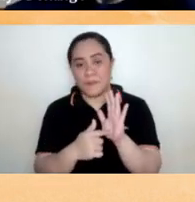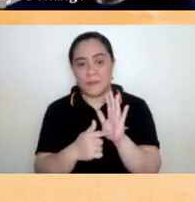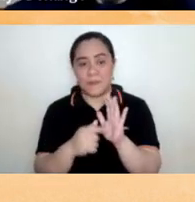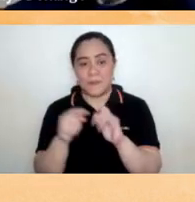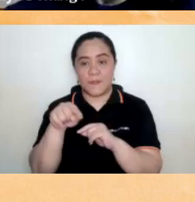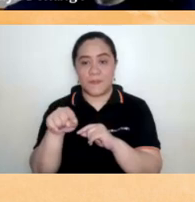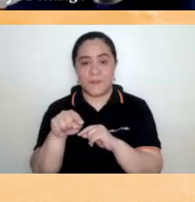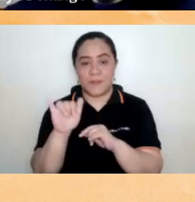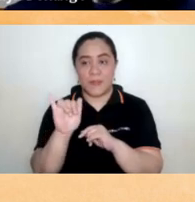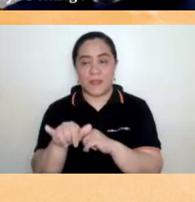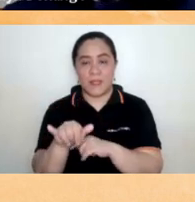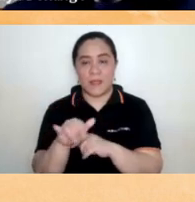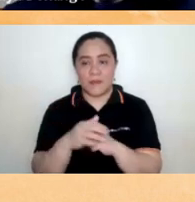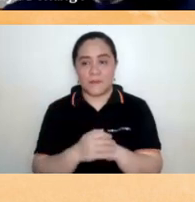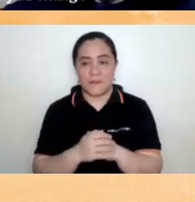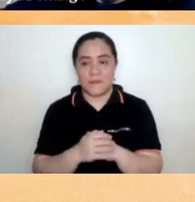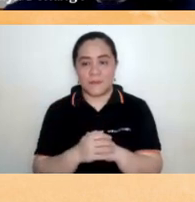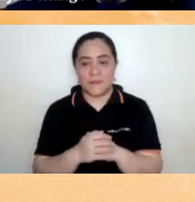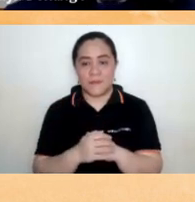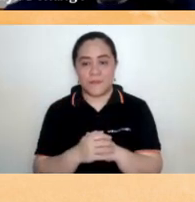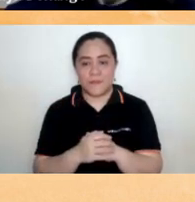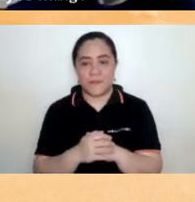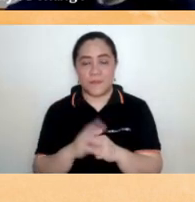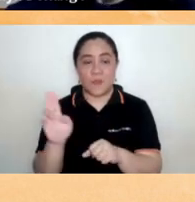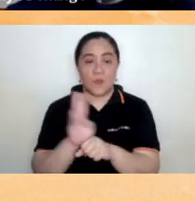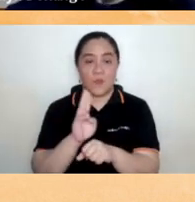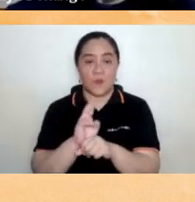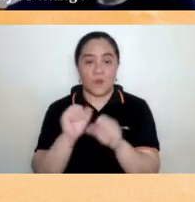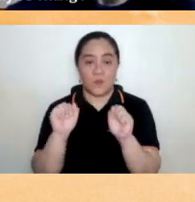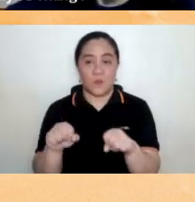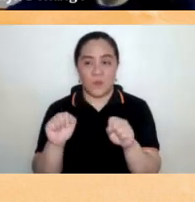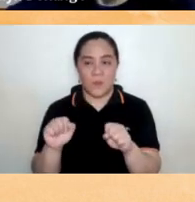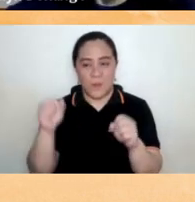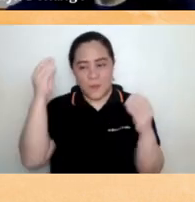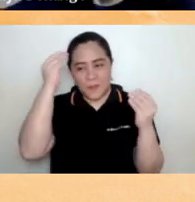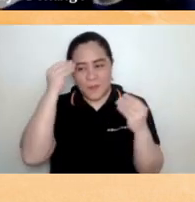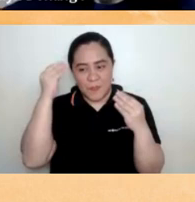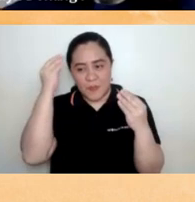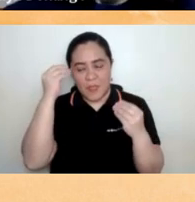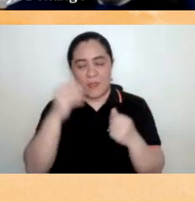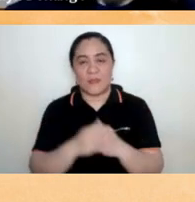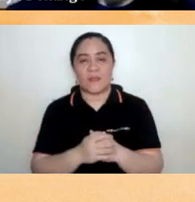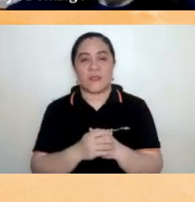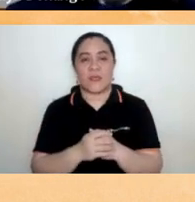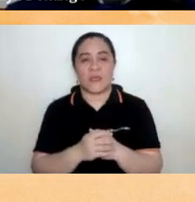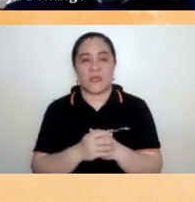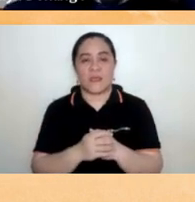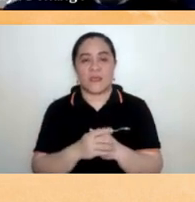the top-down approach, using the capacity to think to dial down the